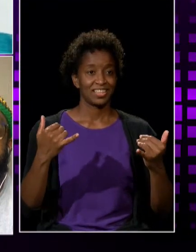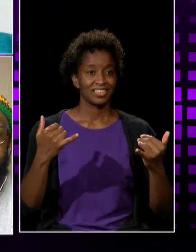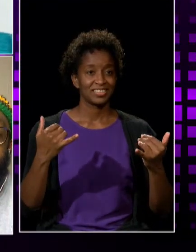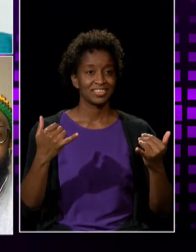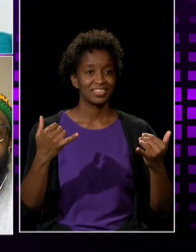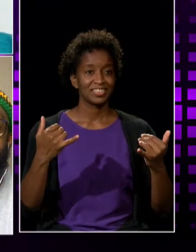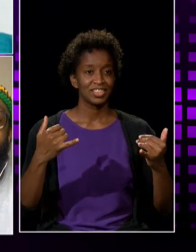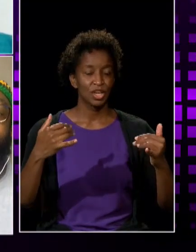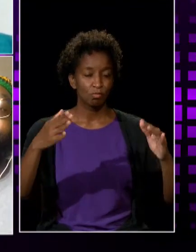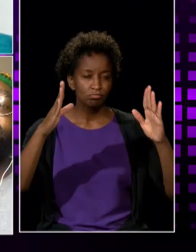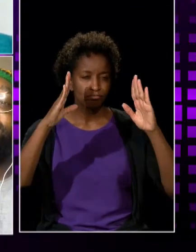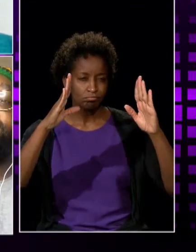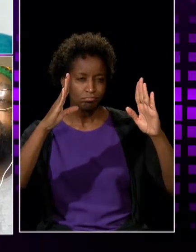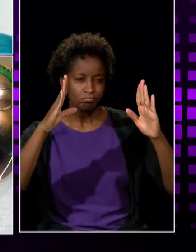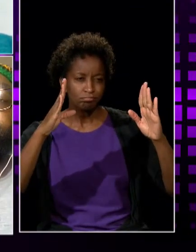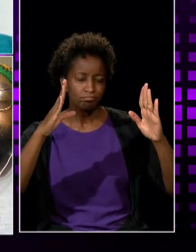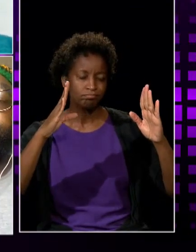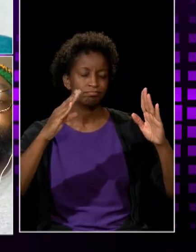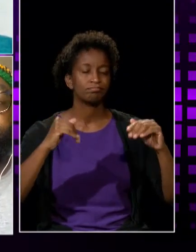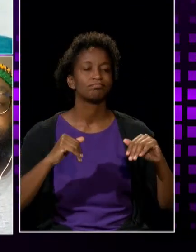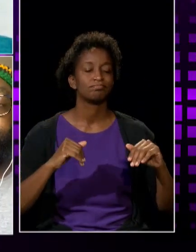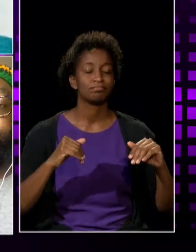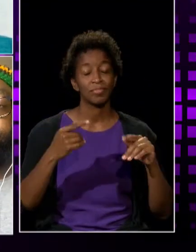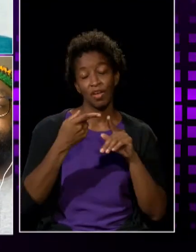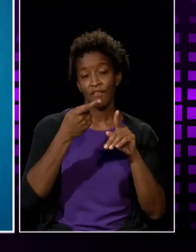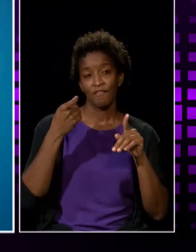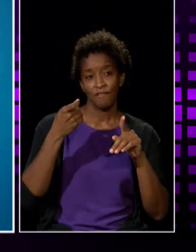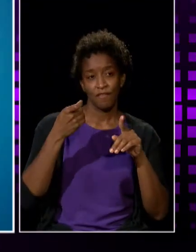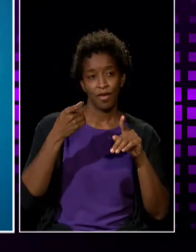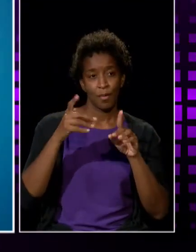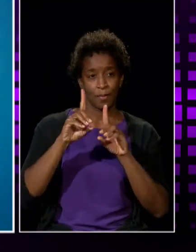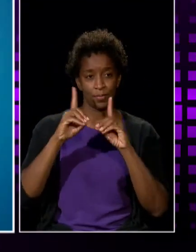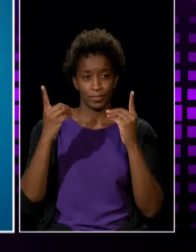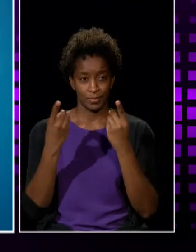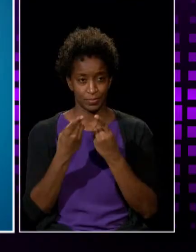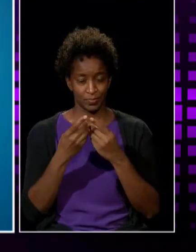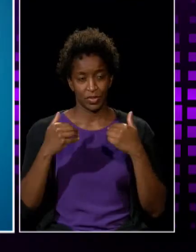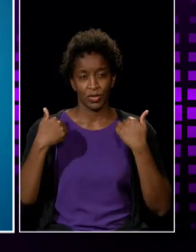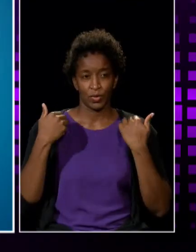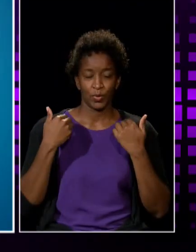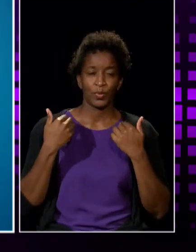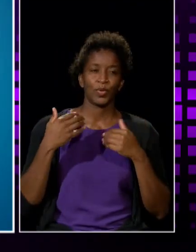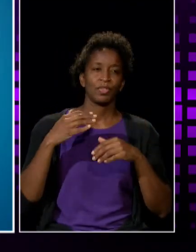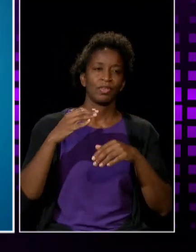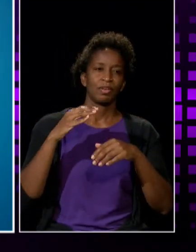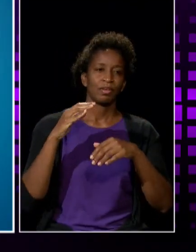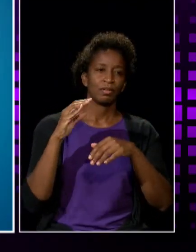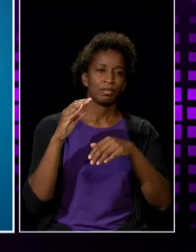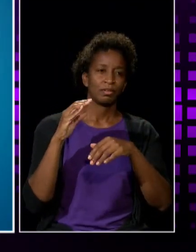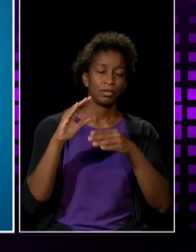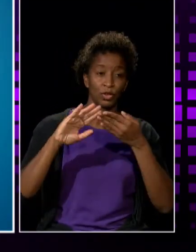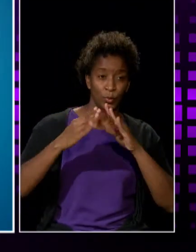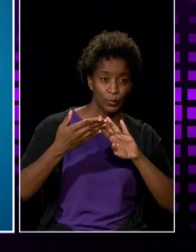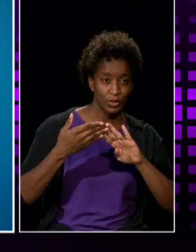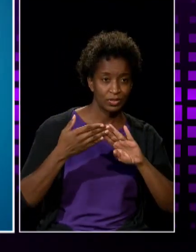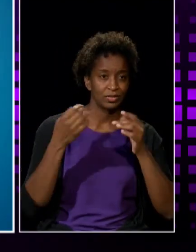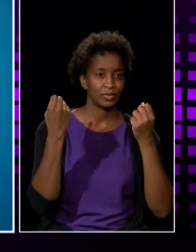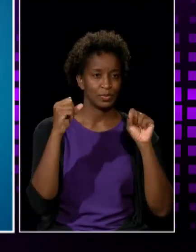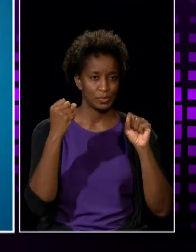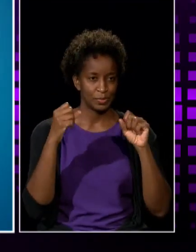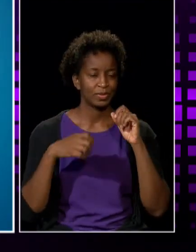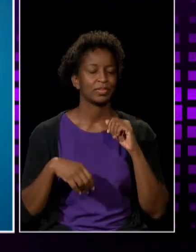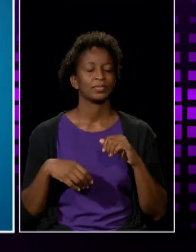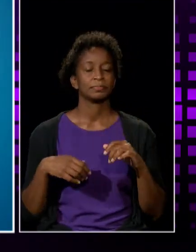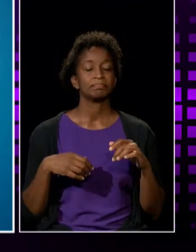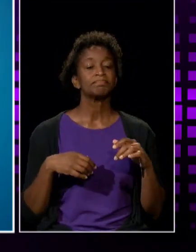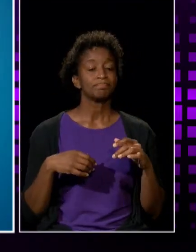of Youth Affairs in the Ministry of Youth, Sport and Community Empowerment. Unfortunately, this has been our last show for the year. Our next show